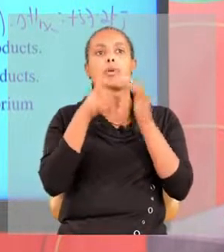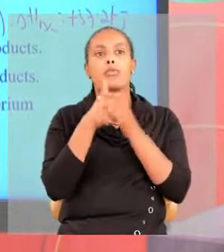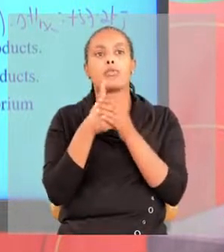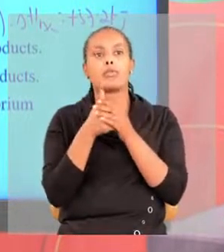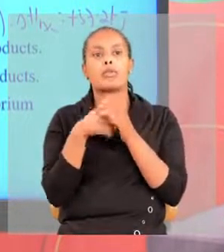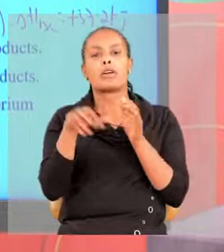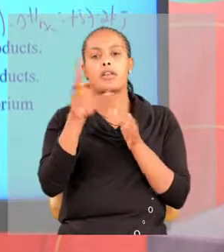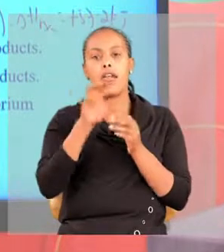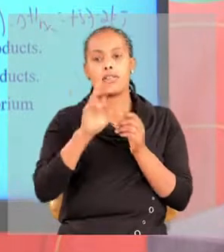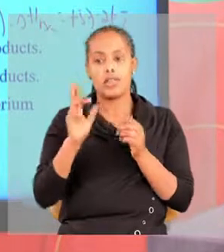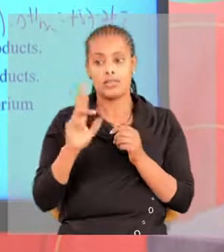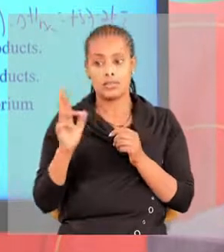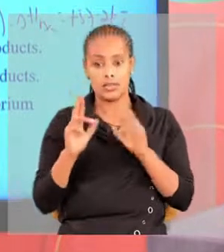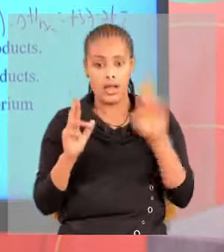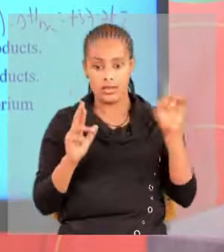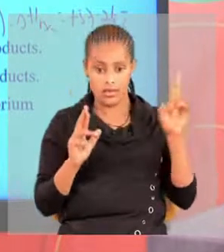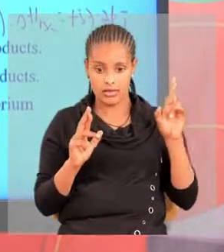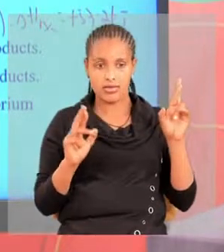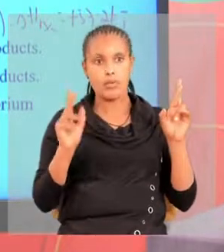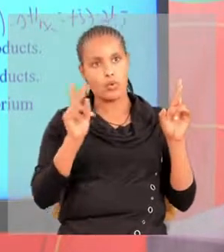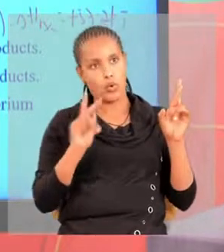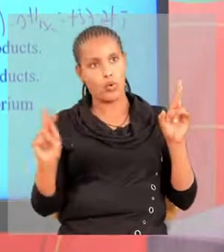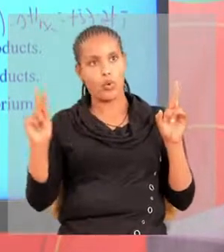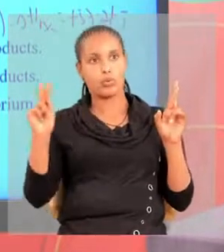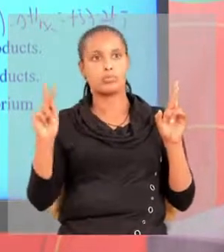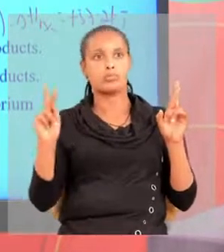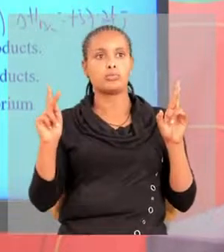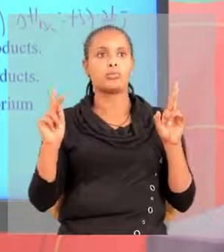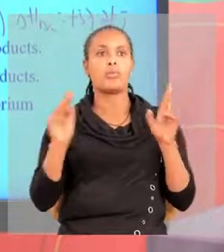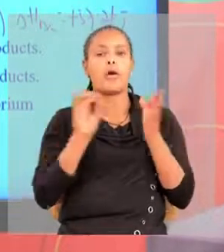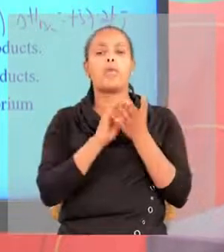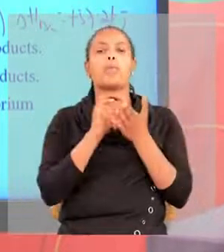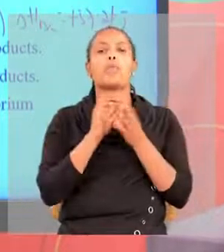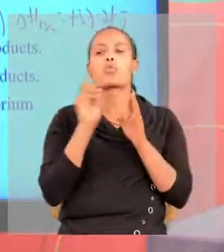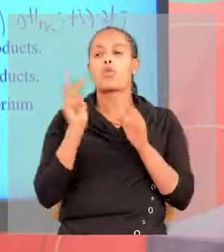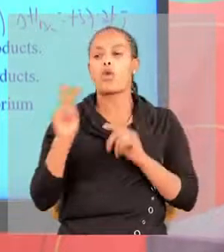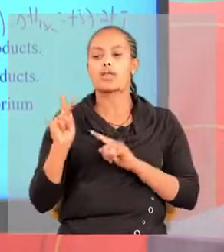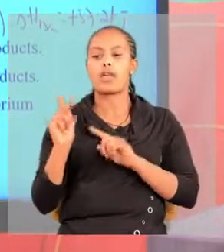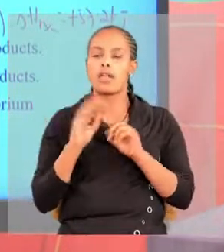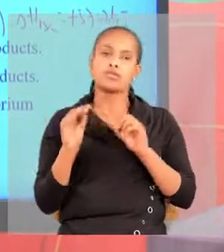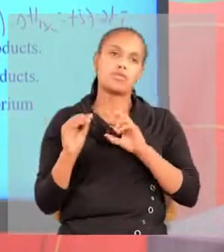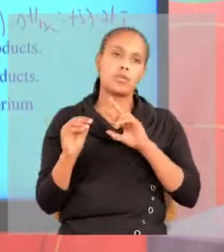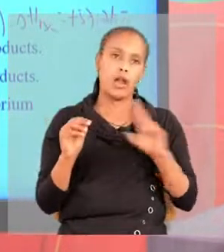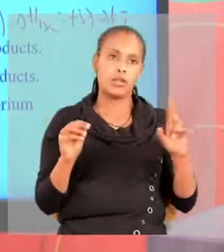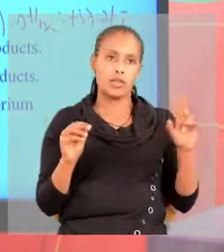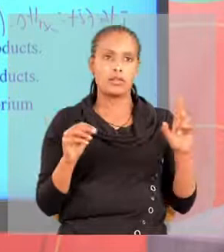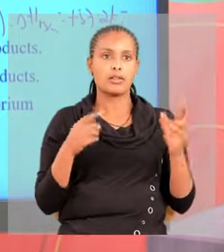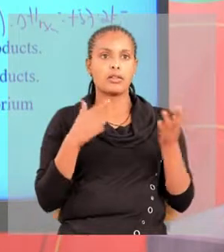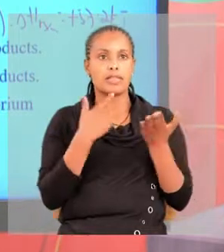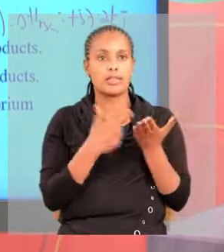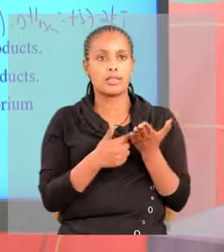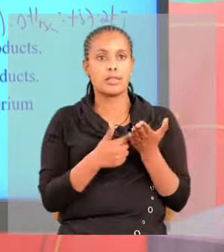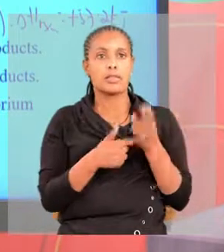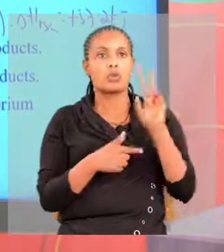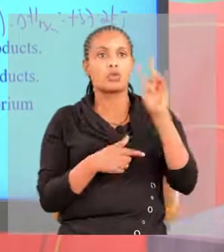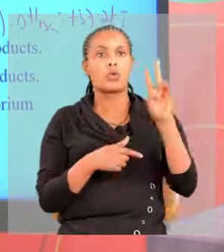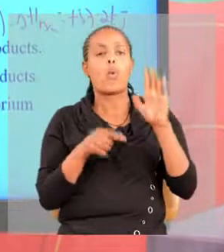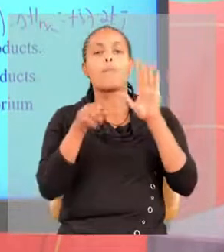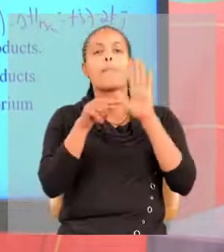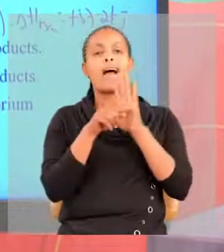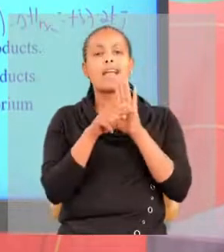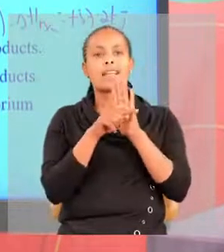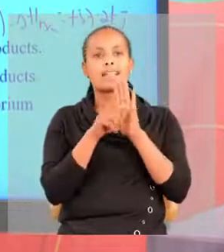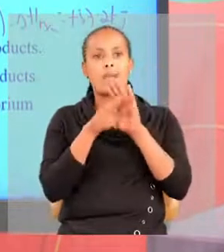of reactants. You see, the summation of number of mole of products for this is 2